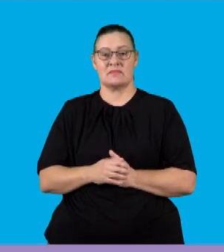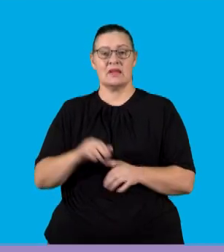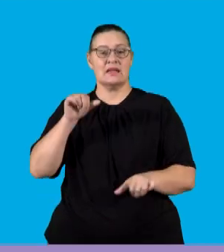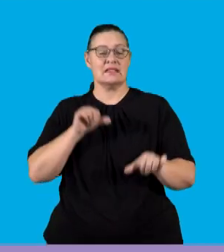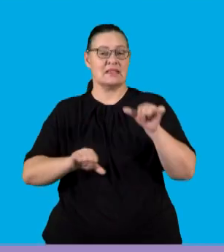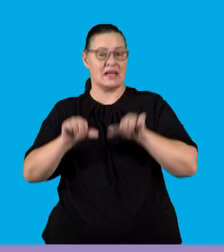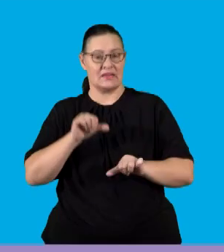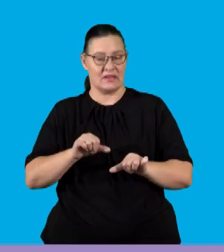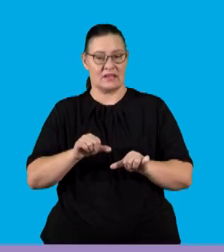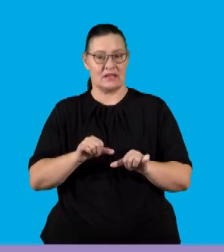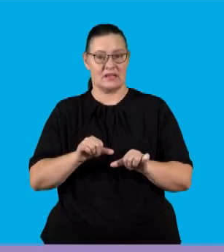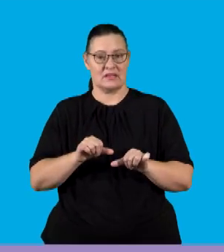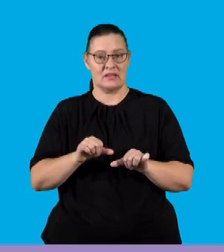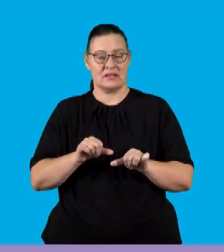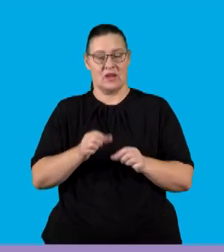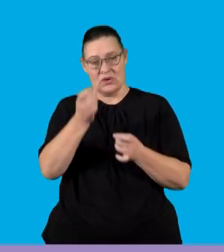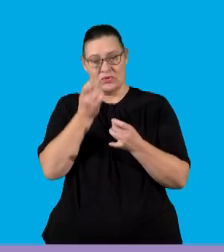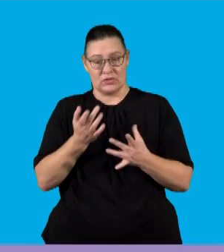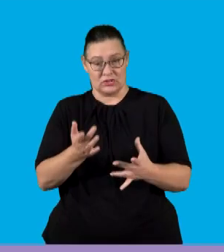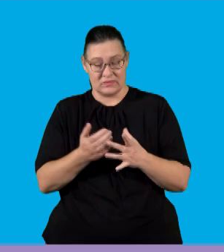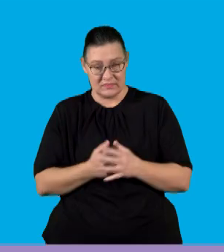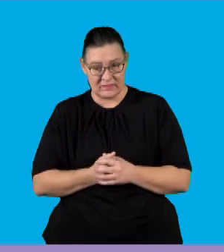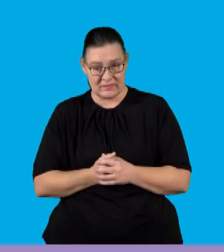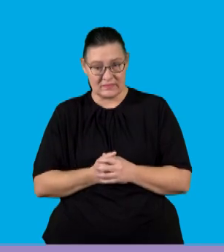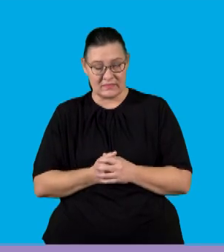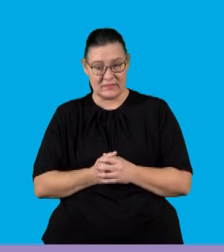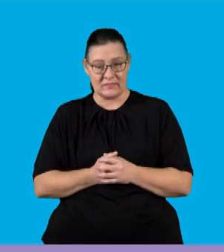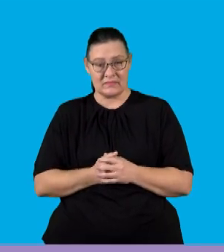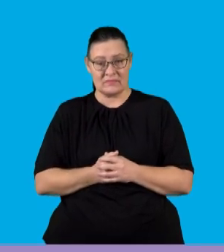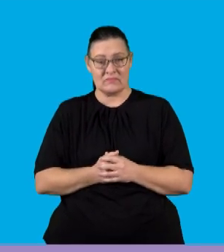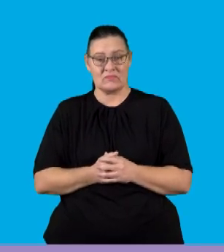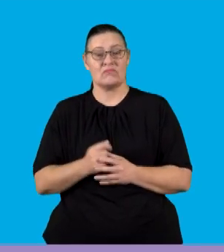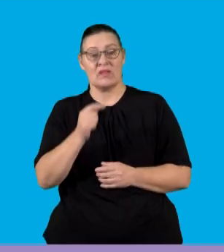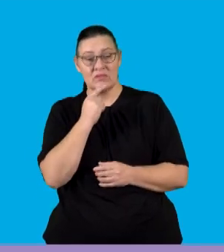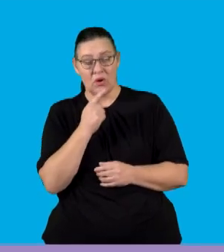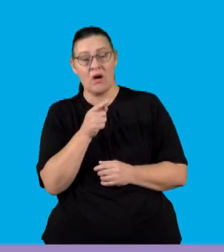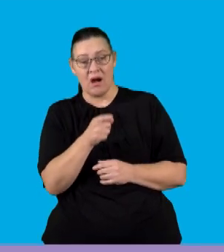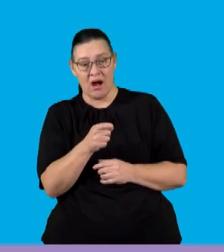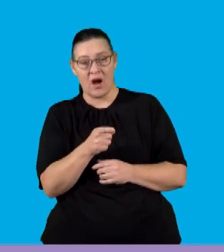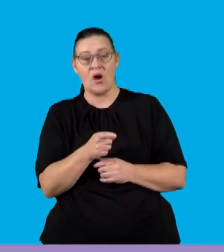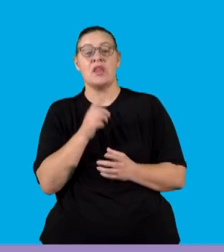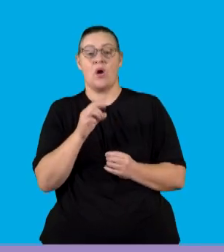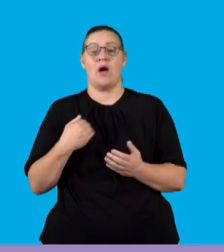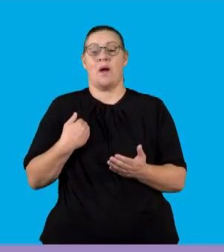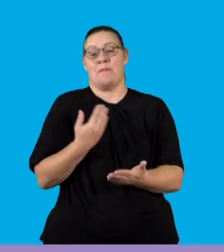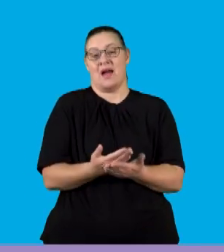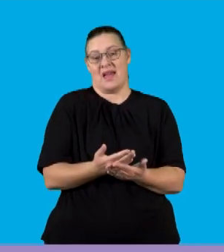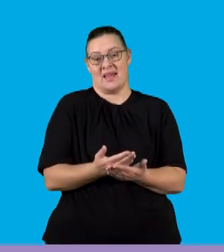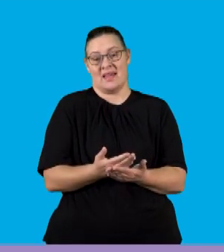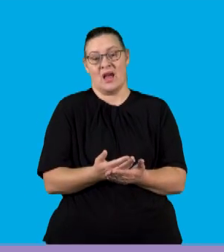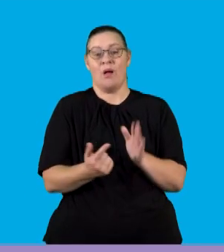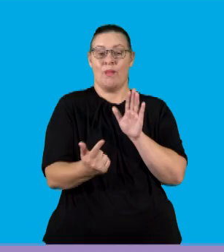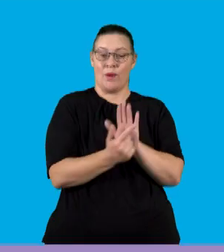scientific notation. So now that we've learned all our exponent laws, we can apply also these